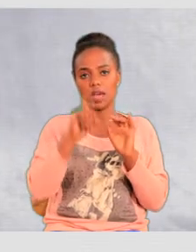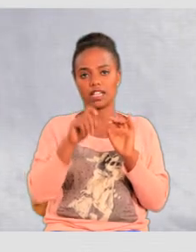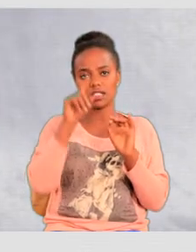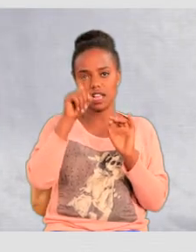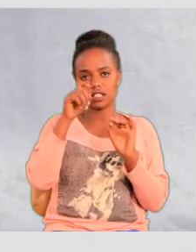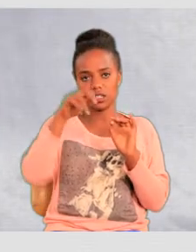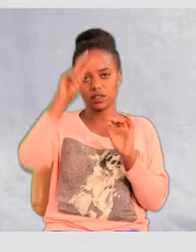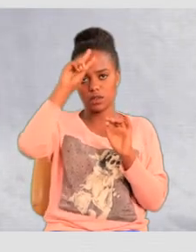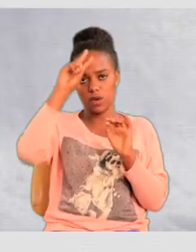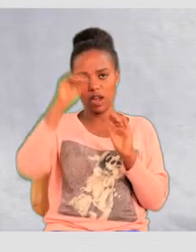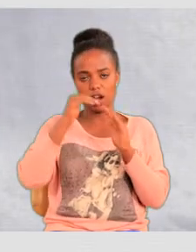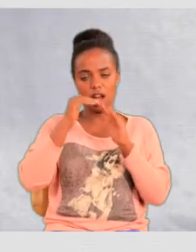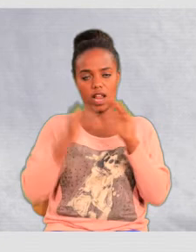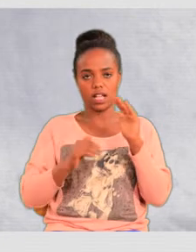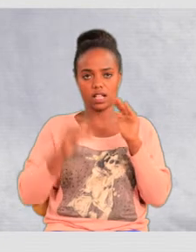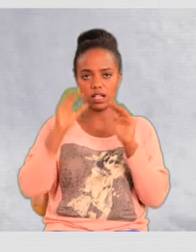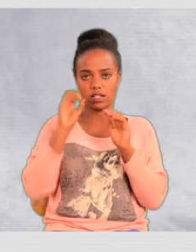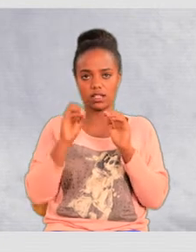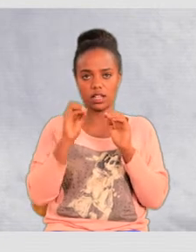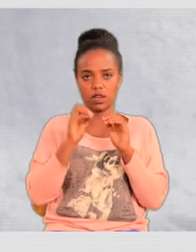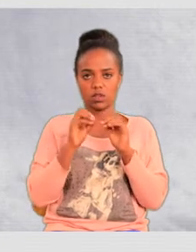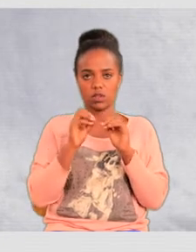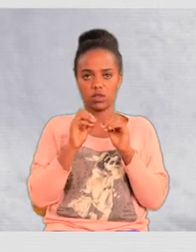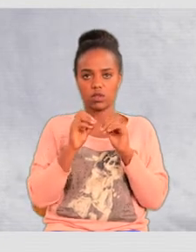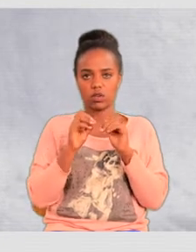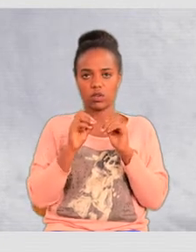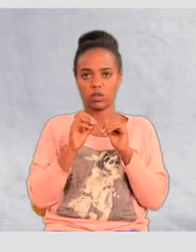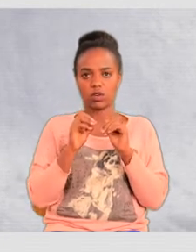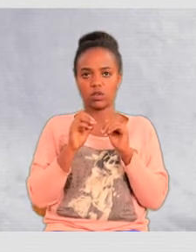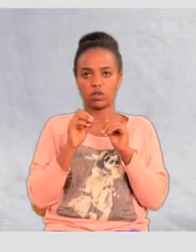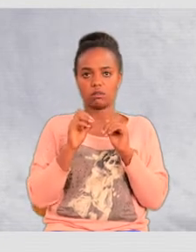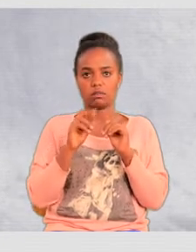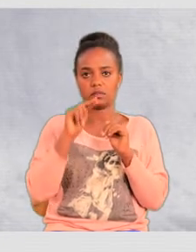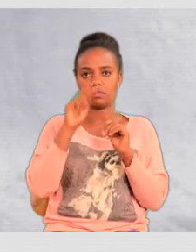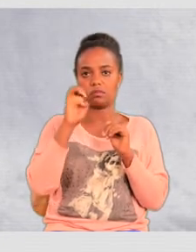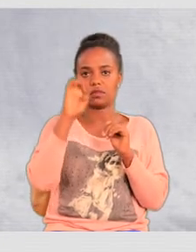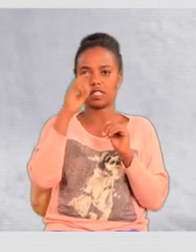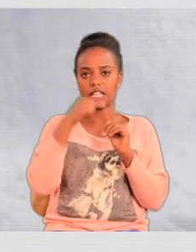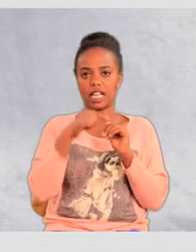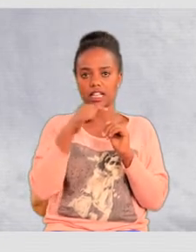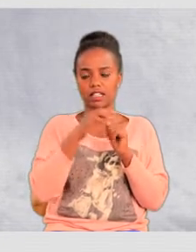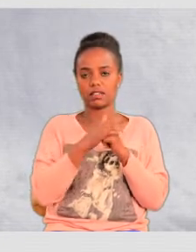less than 0? Its negation